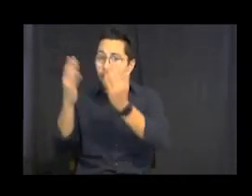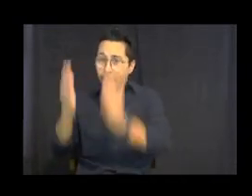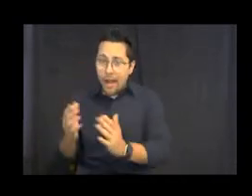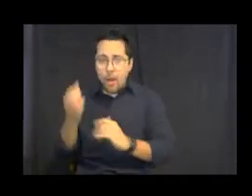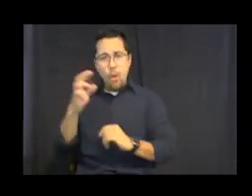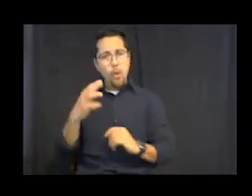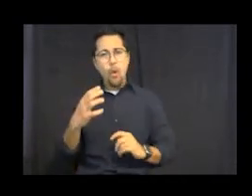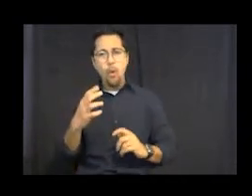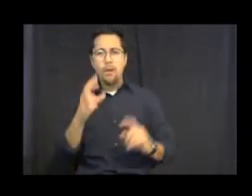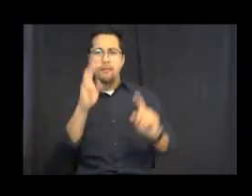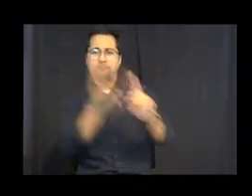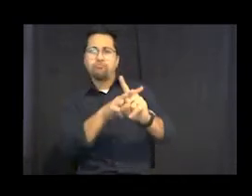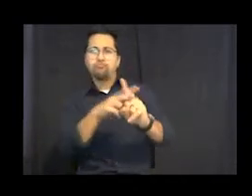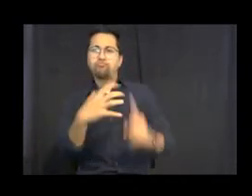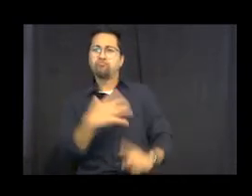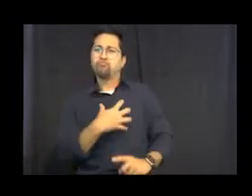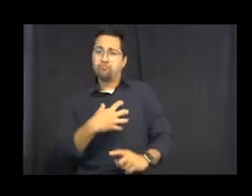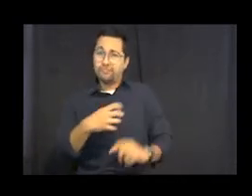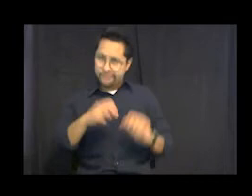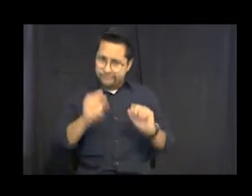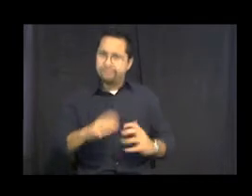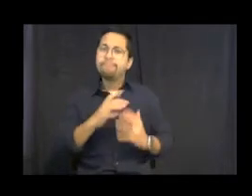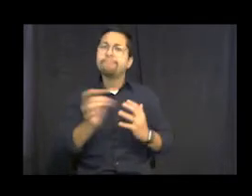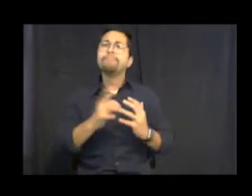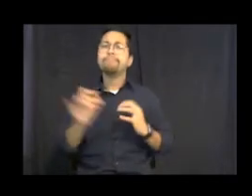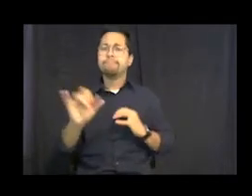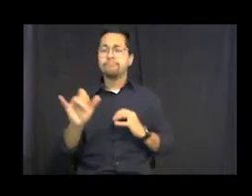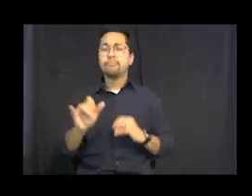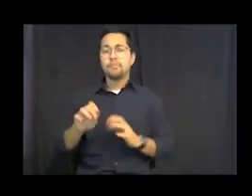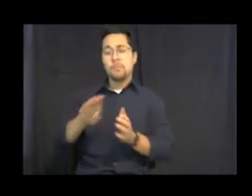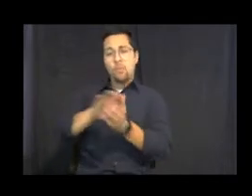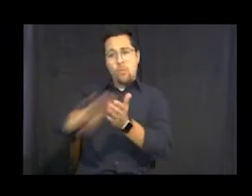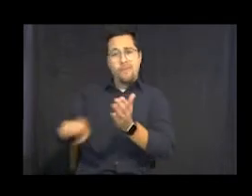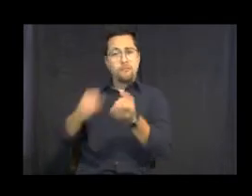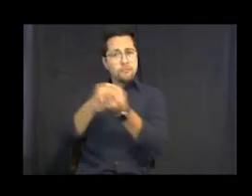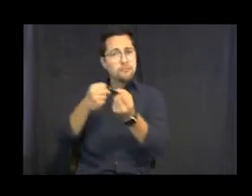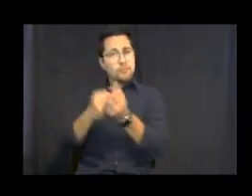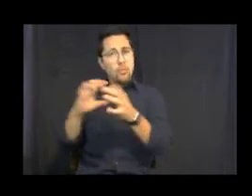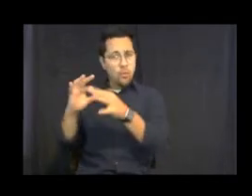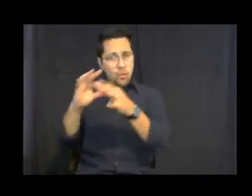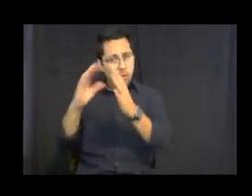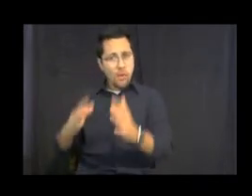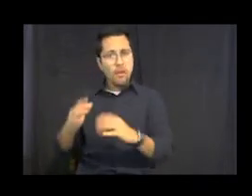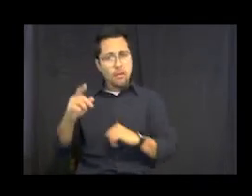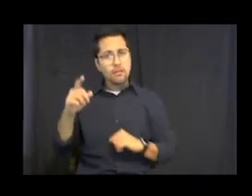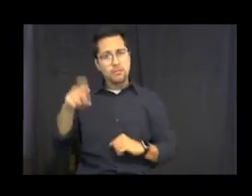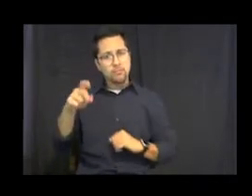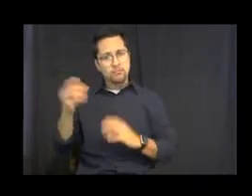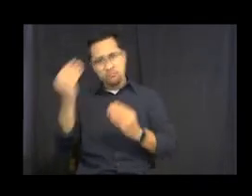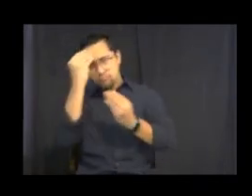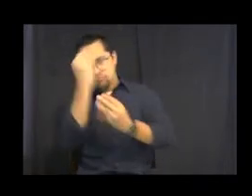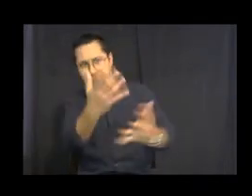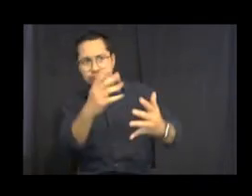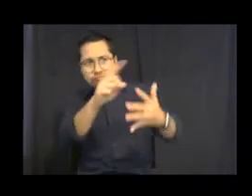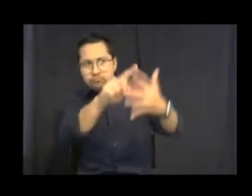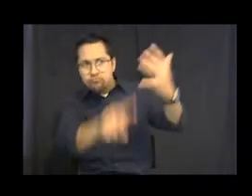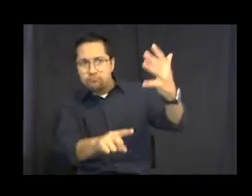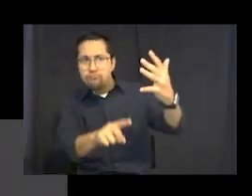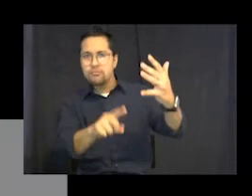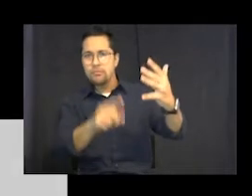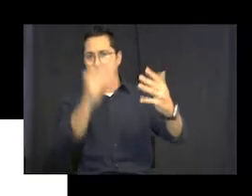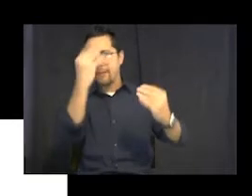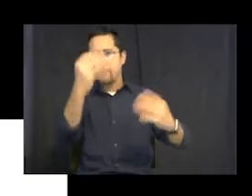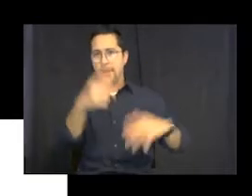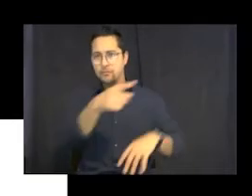a grievance. They have an option to do that as well. And the waiver support coordinator is supposed to actually give the individual that information to have that grievance